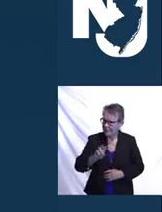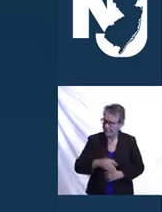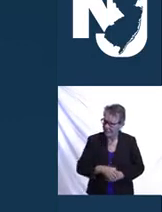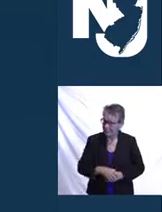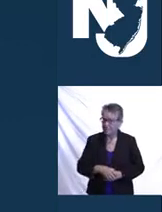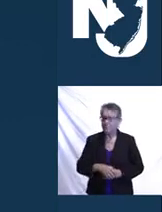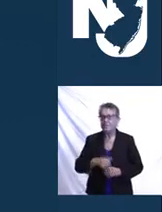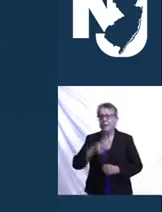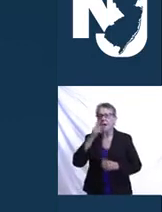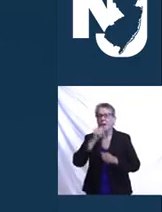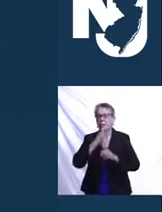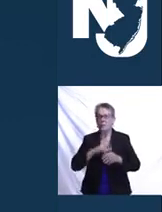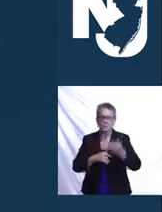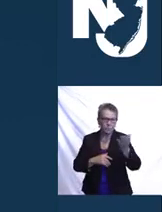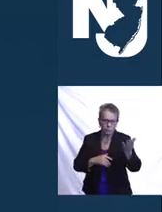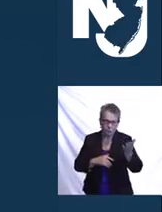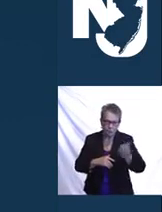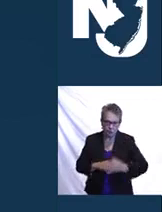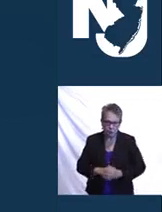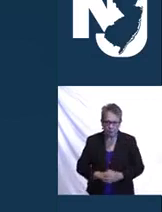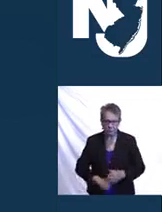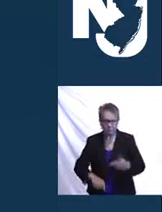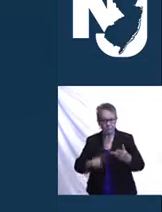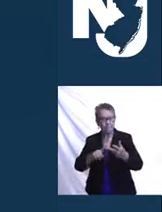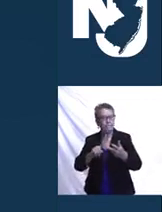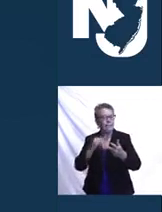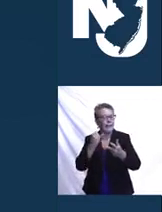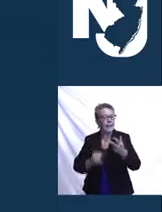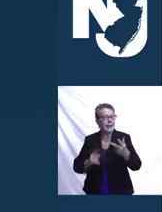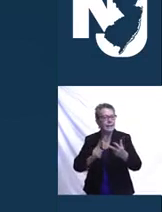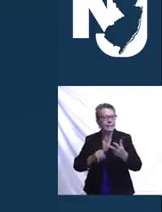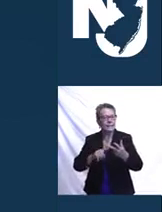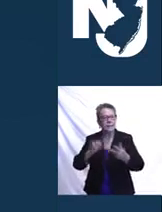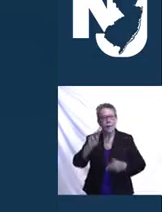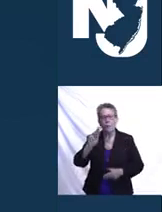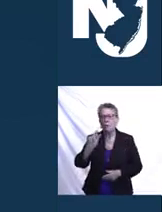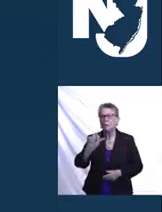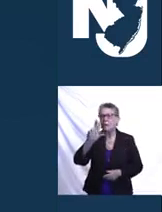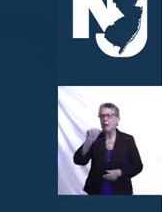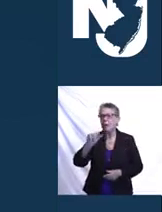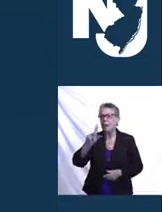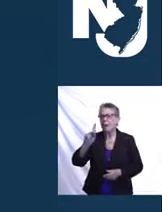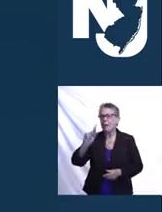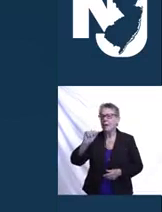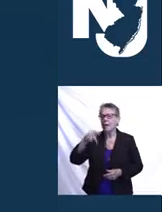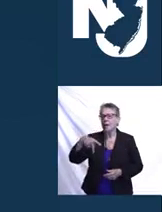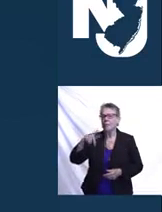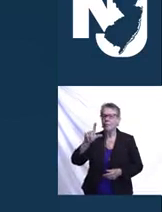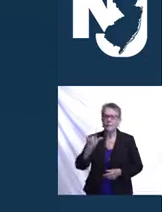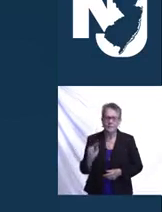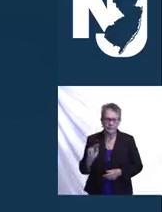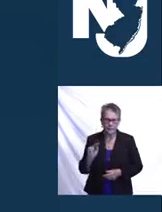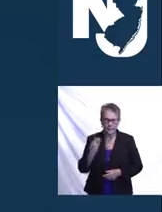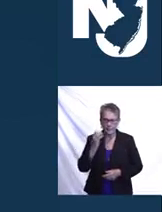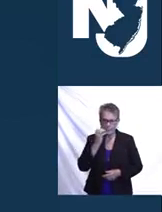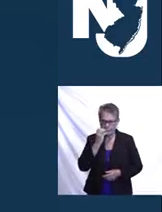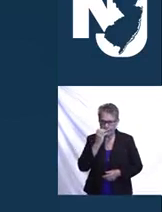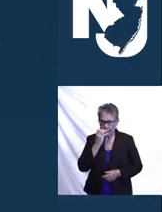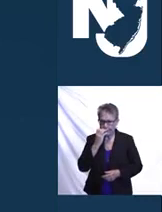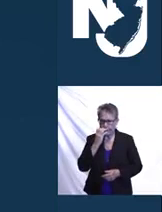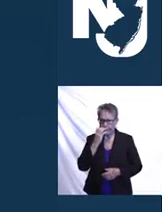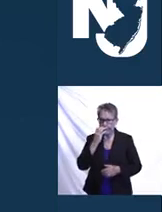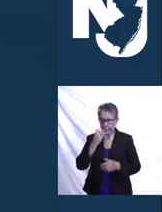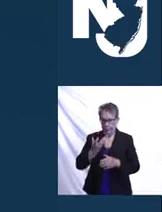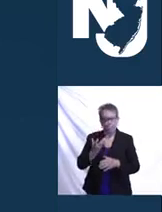finally, for today, we recall Marcella Kaplan of Franklin Lakes, who the virus took away at the age of